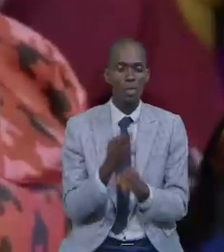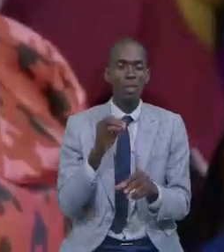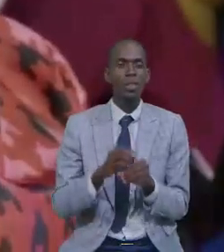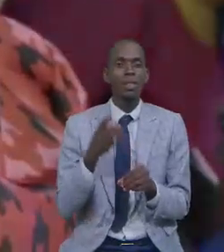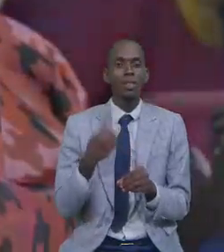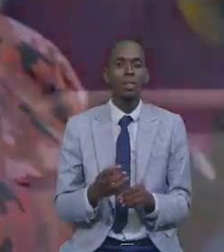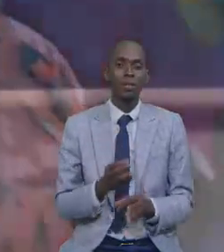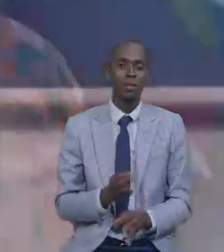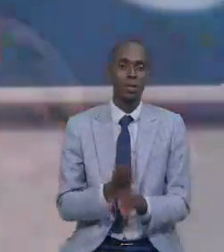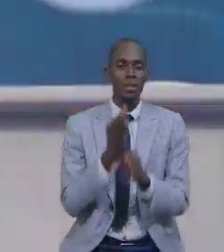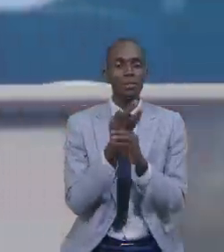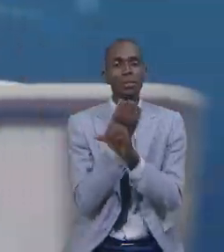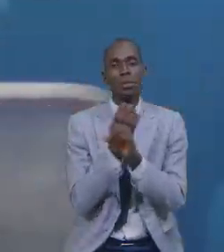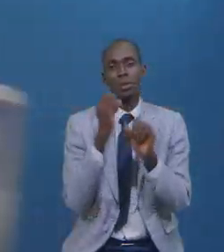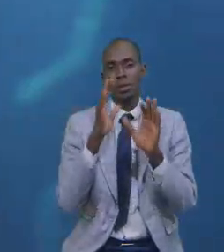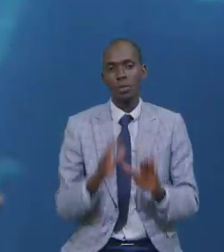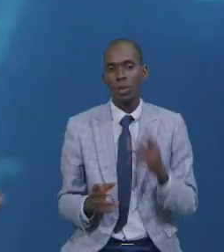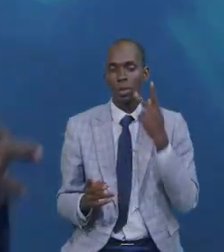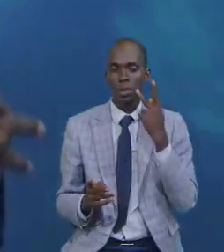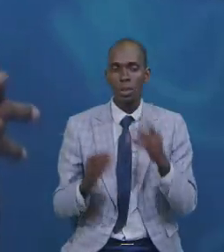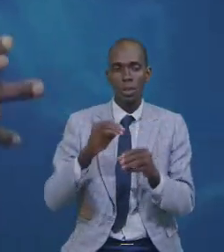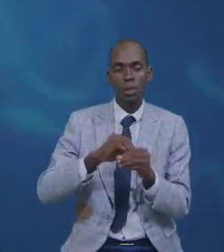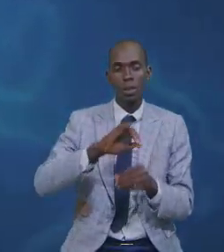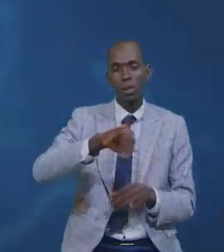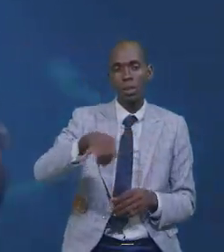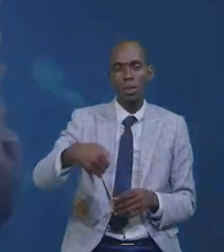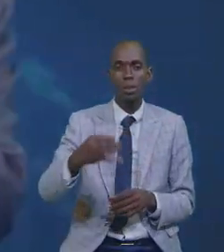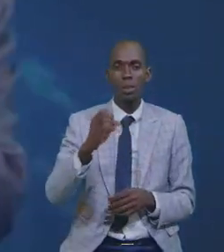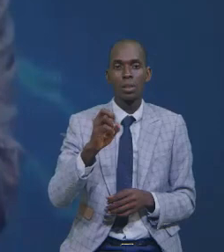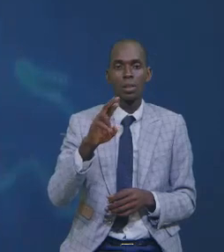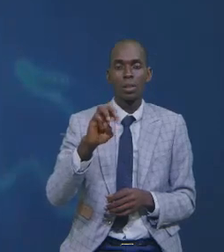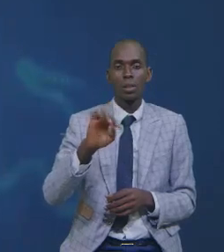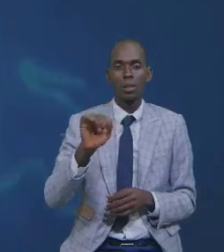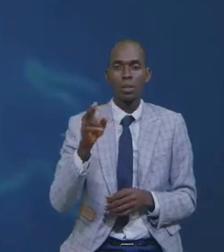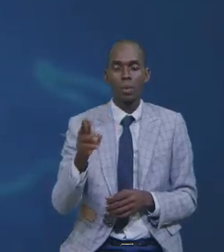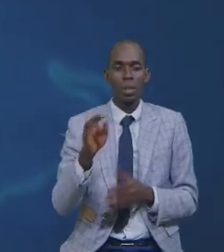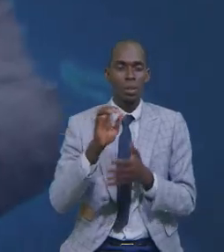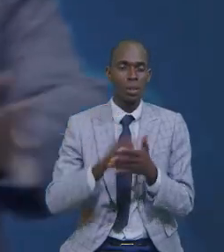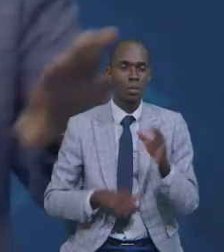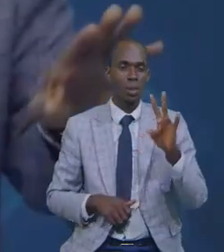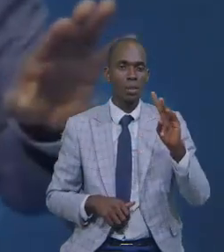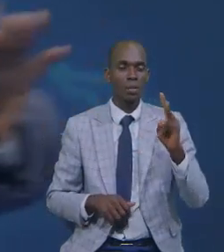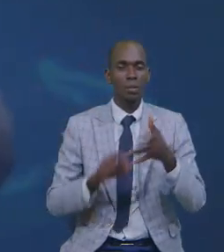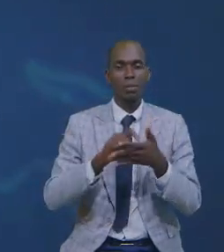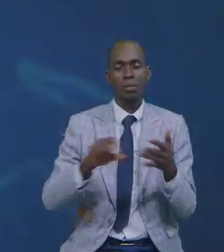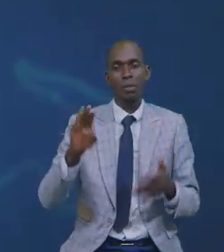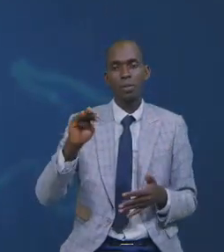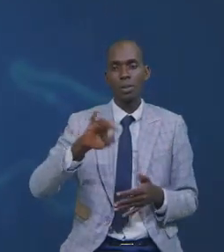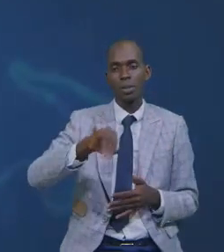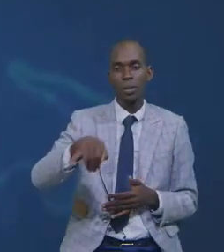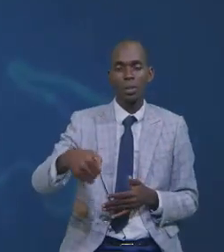We're looking at Jeremiah chapter 17, and we're looking at verse 14. Jeremiah